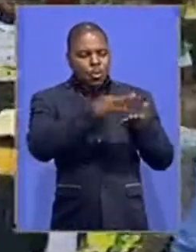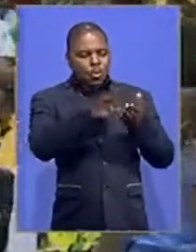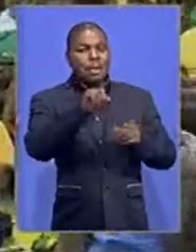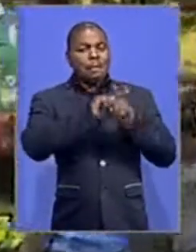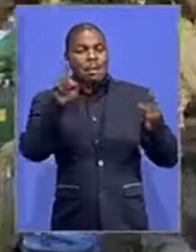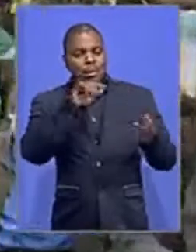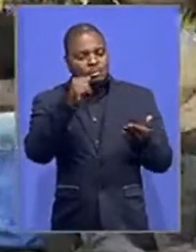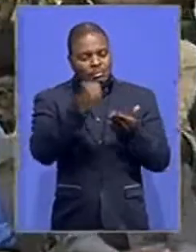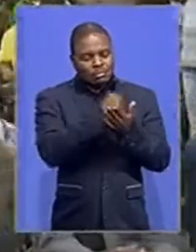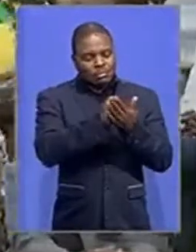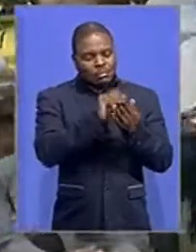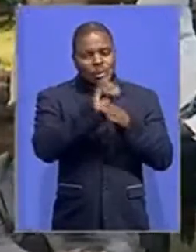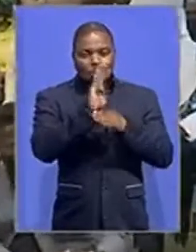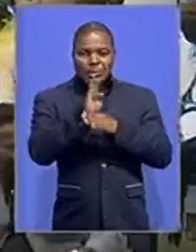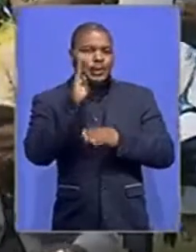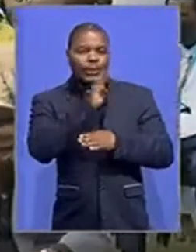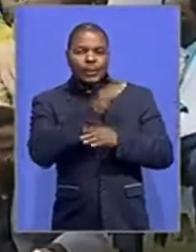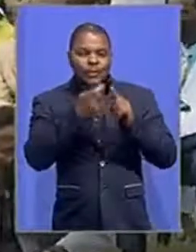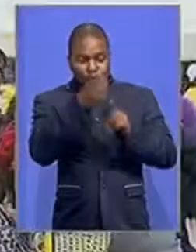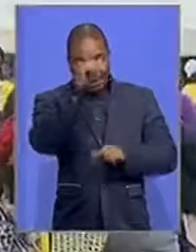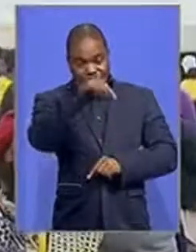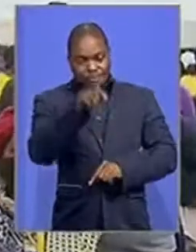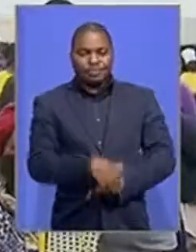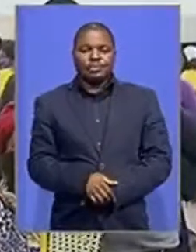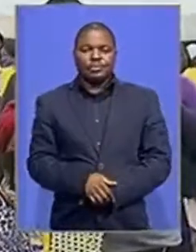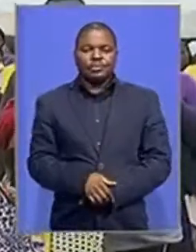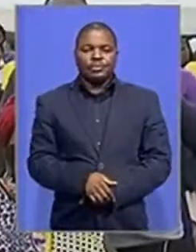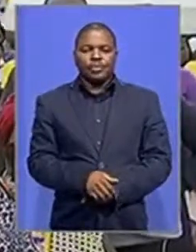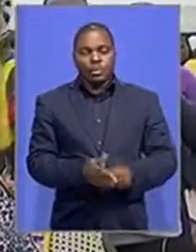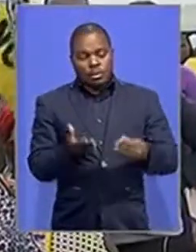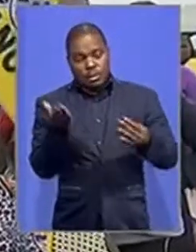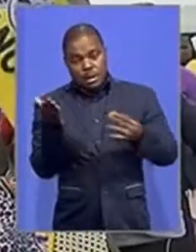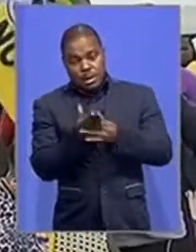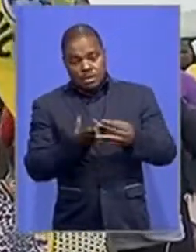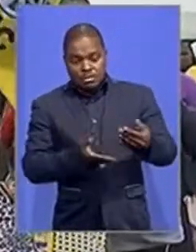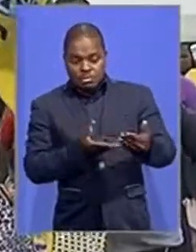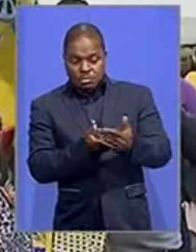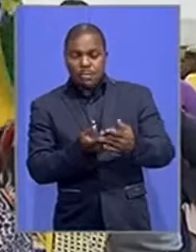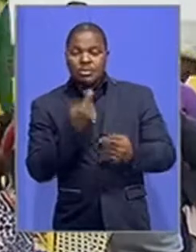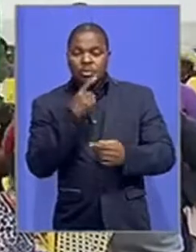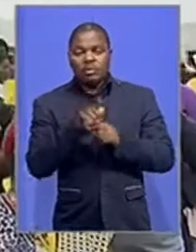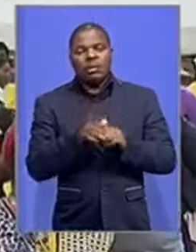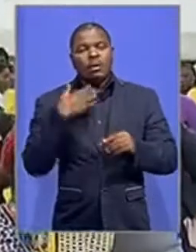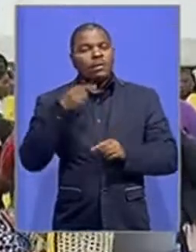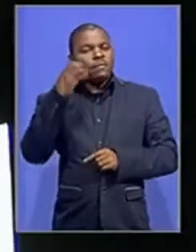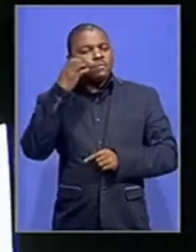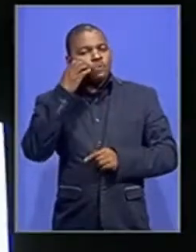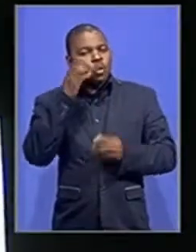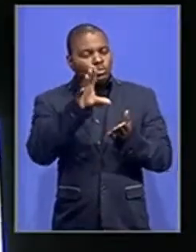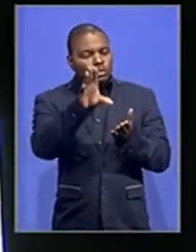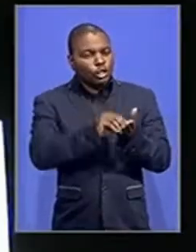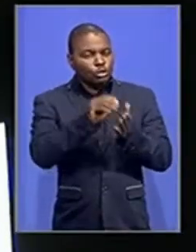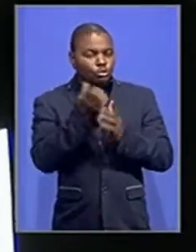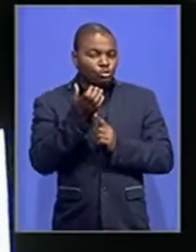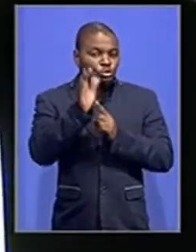bidiwang di-database tsa masepala wa Thekwini. Ditatofatso di tlhalosa gape ka dikgatiso tse di tserweng mo cellphone tse di bontshitseng